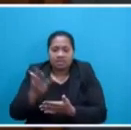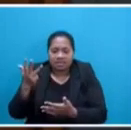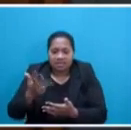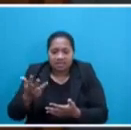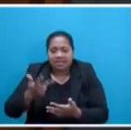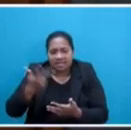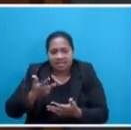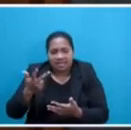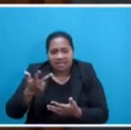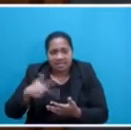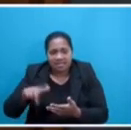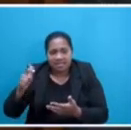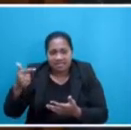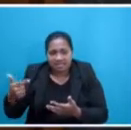coups.